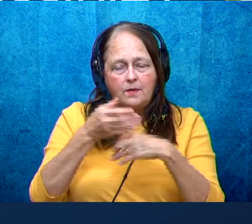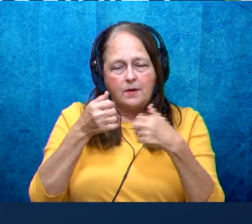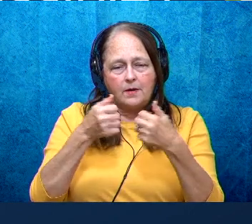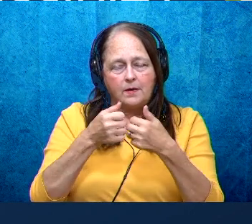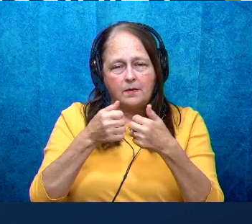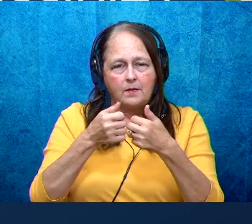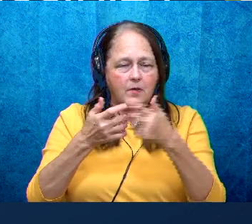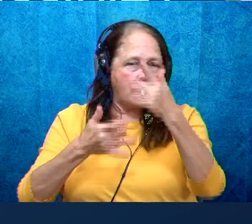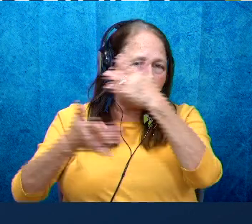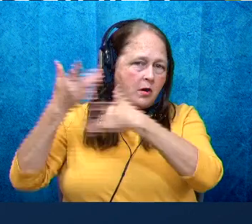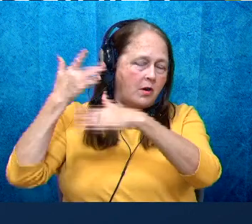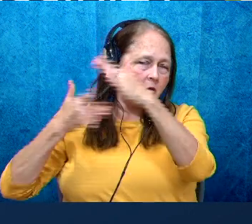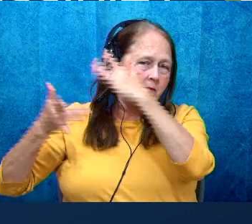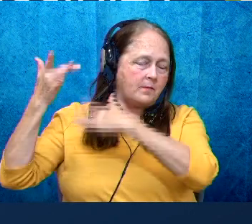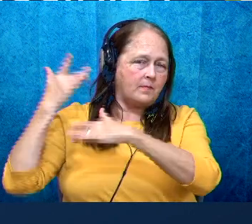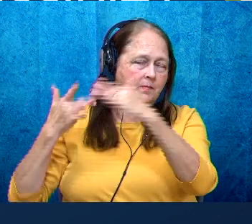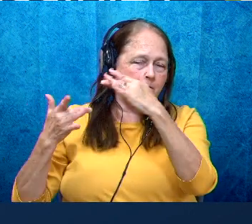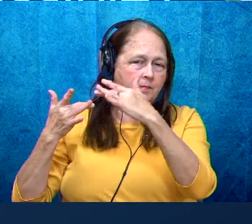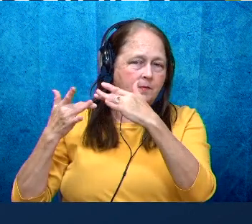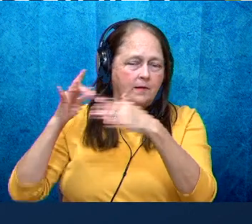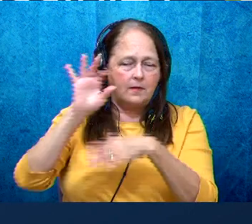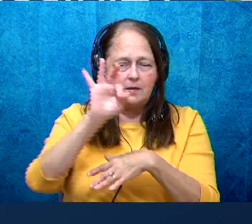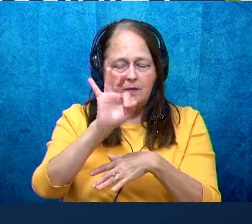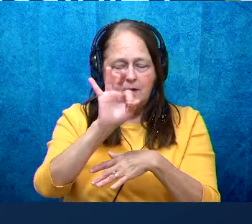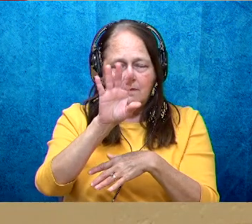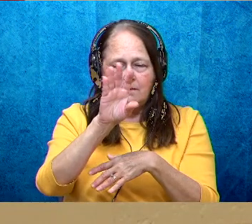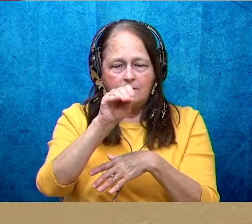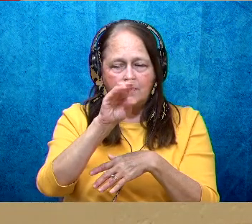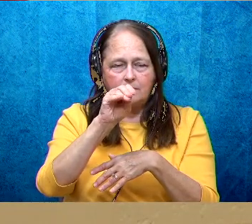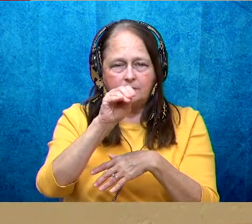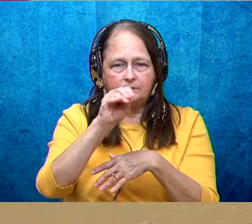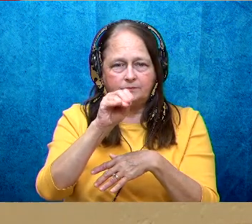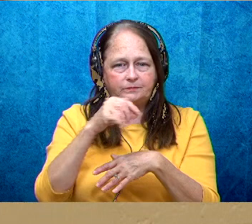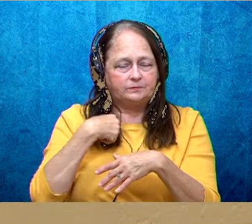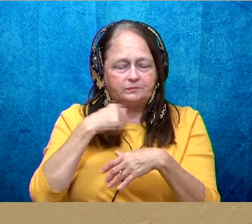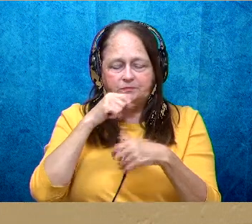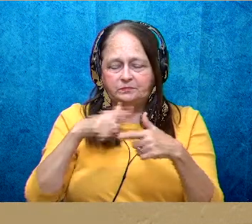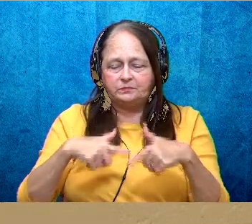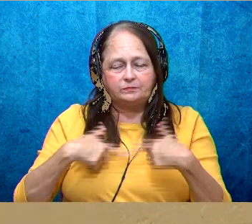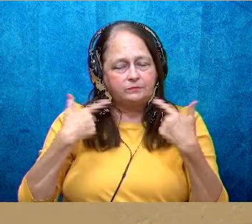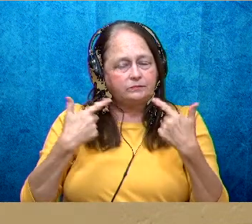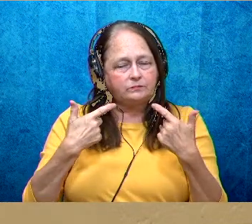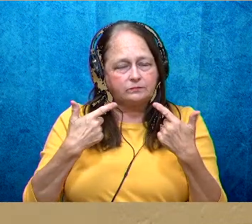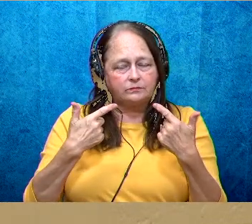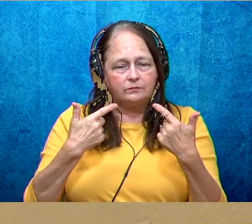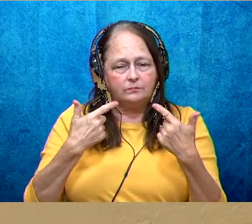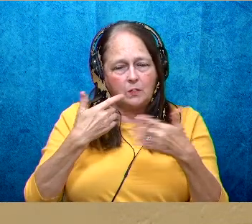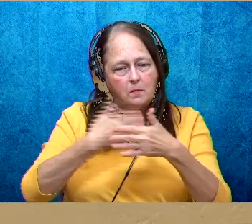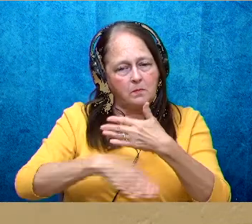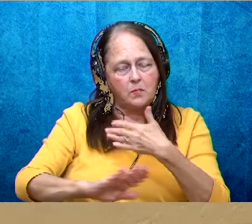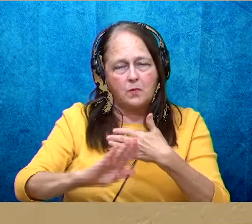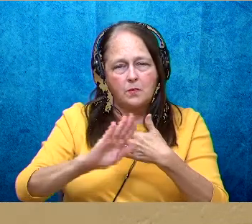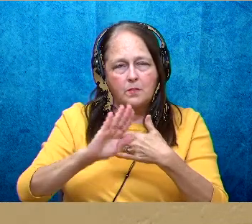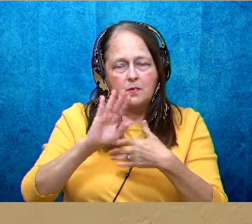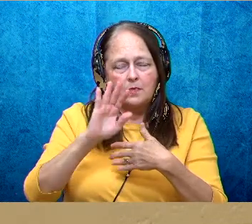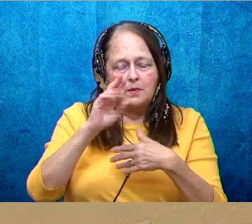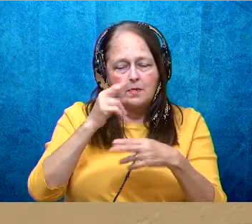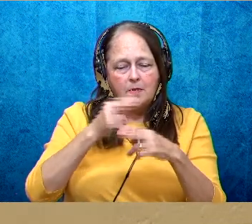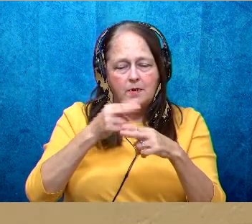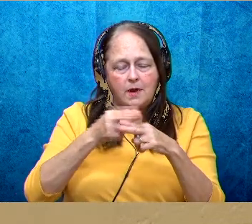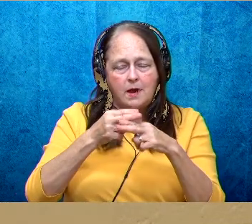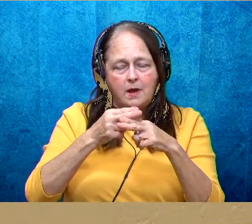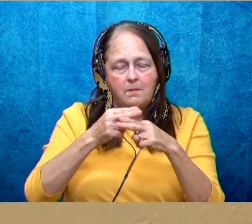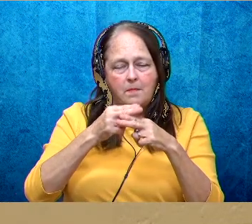from back in the day. I think it started in the 1950s, and no, I wasn't alive then, but they revived it in the 80s, called Name